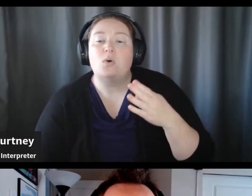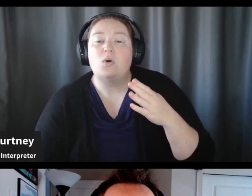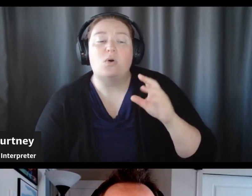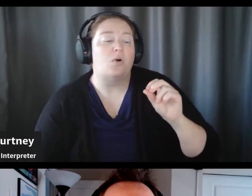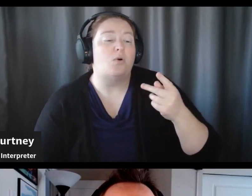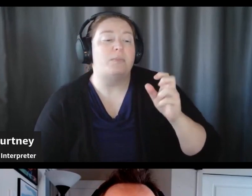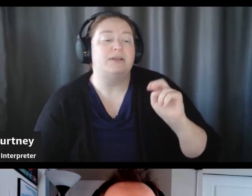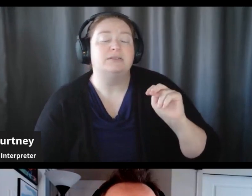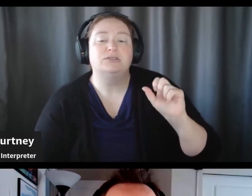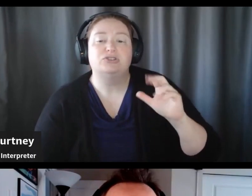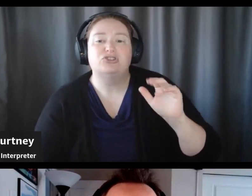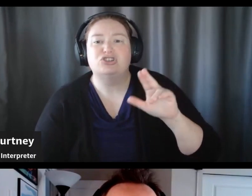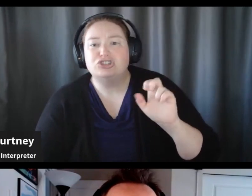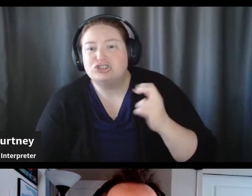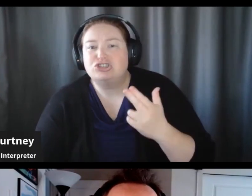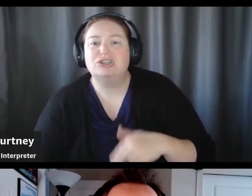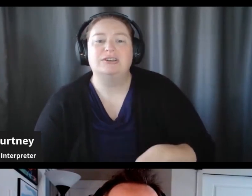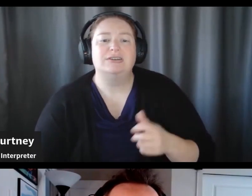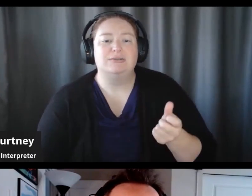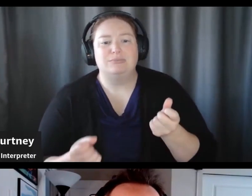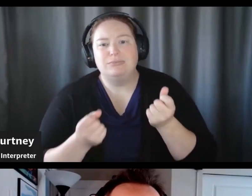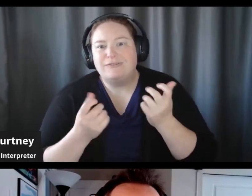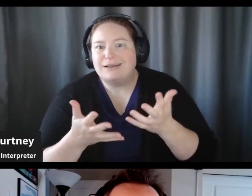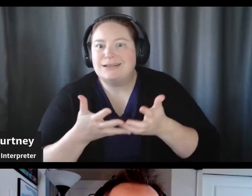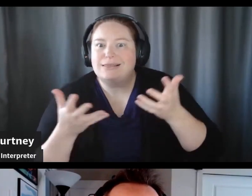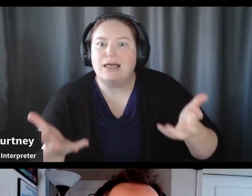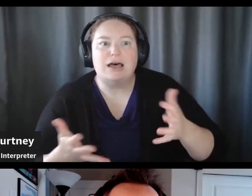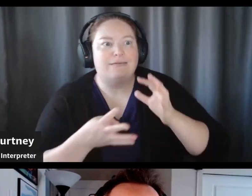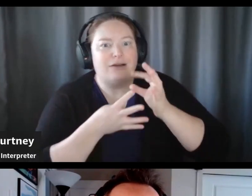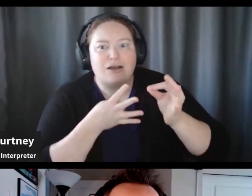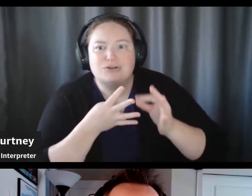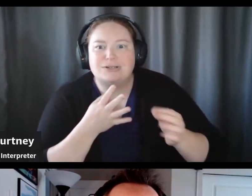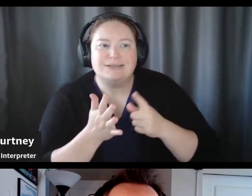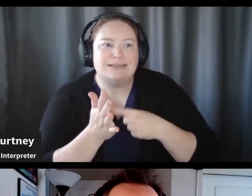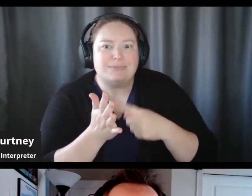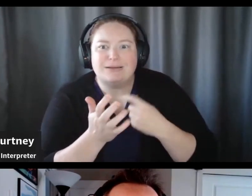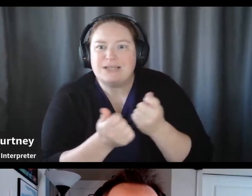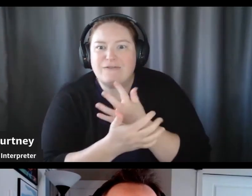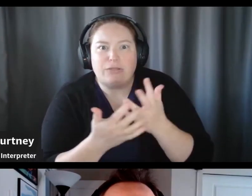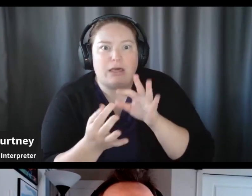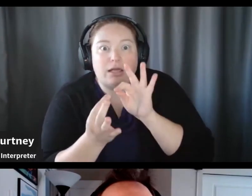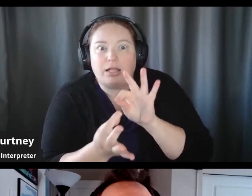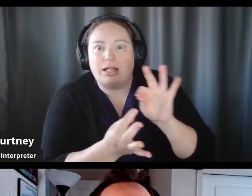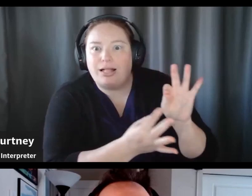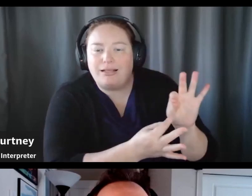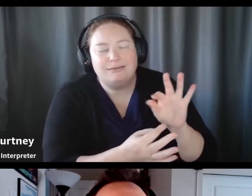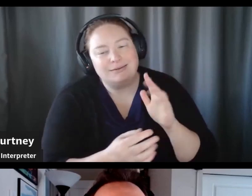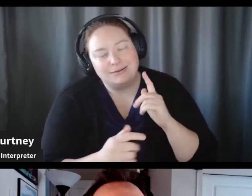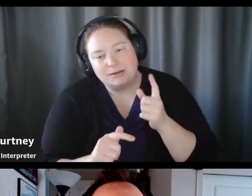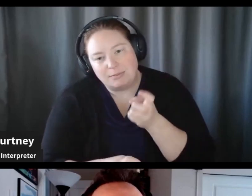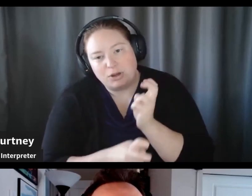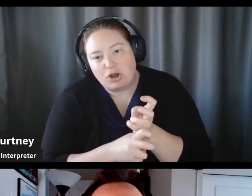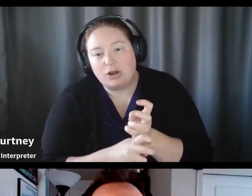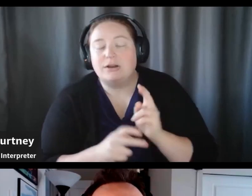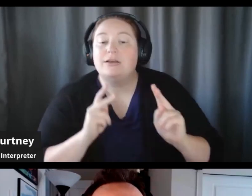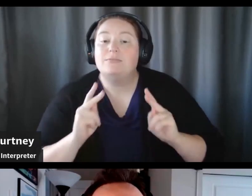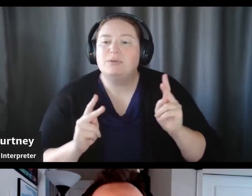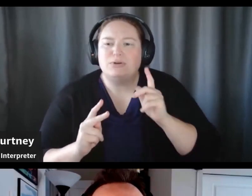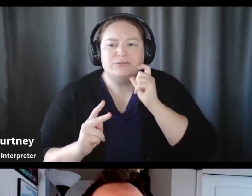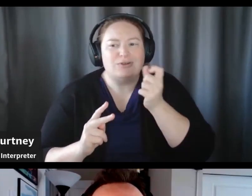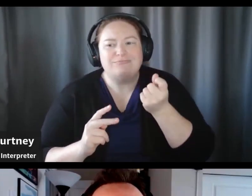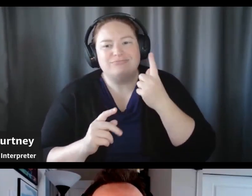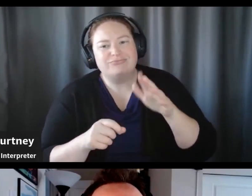provides a lot of knobs, and sometimes getting all the knobs correct is very difficult. And sometimes people fail to understand the impact that might be